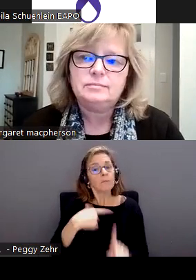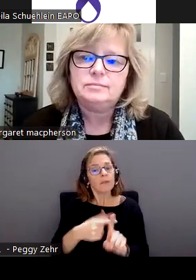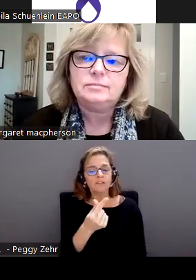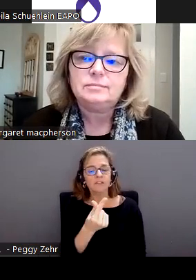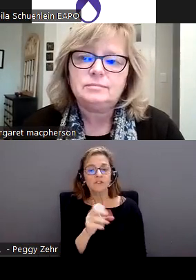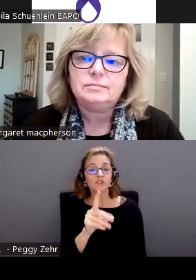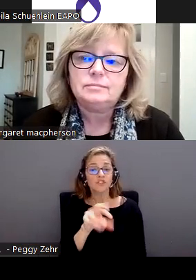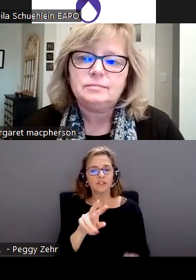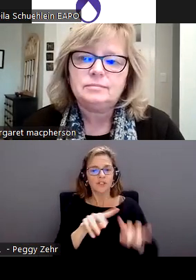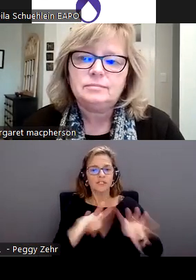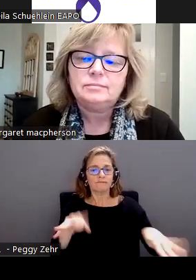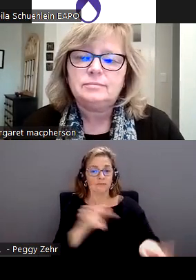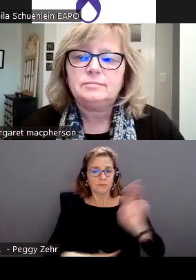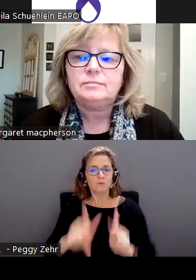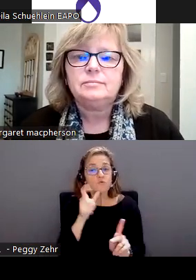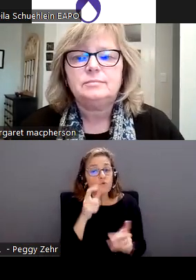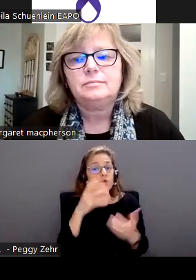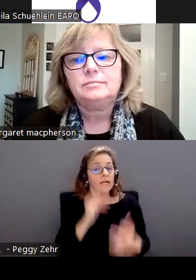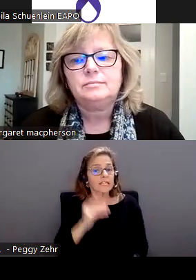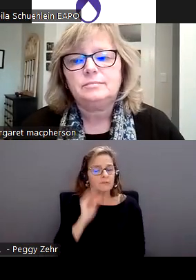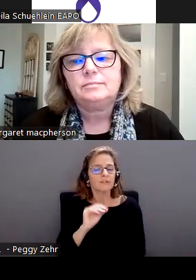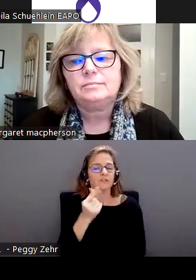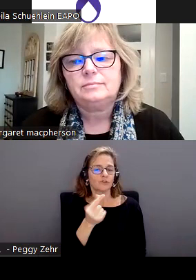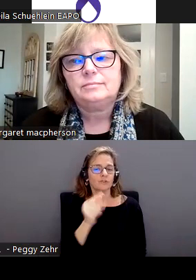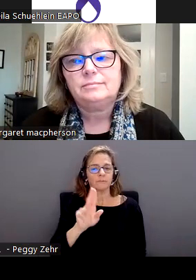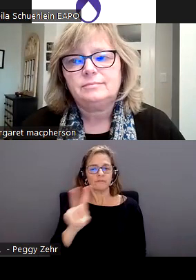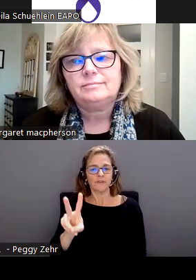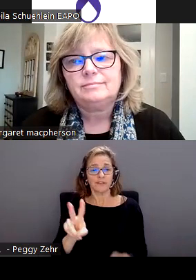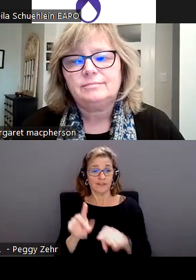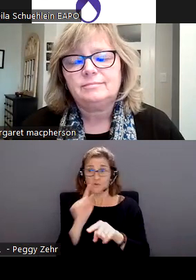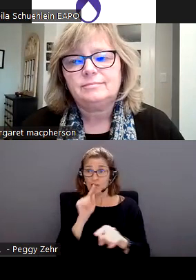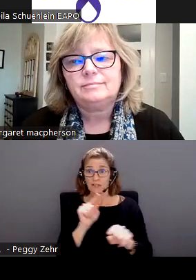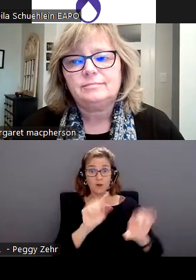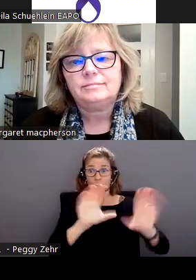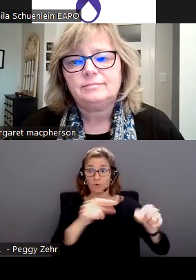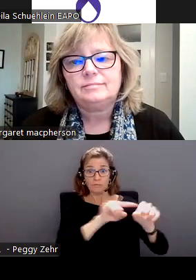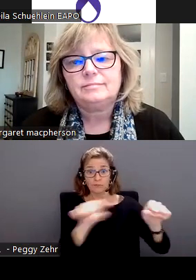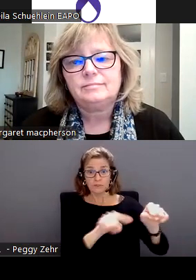violence. So as you can see, it's a fantastic group of partners. It represents many